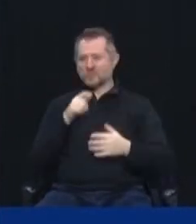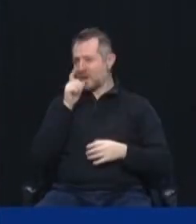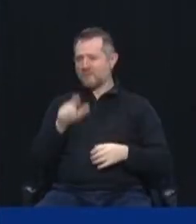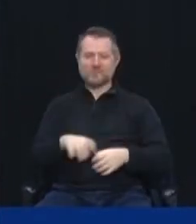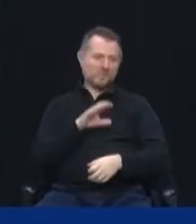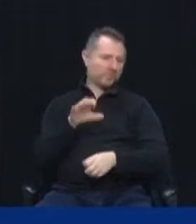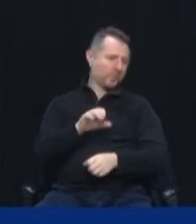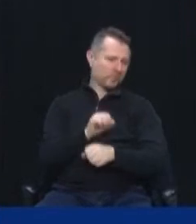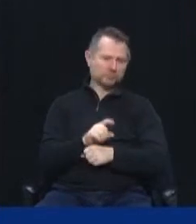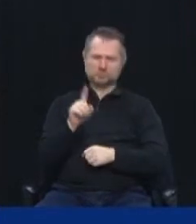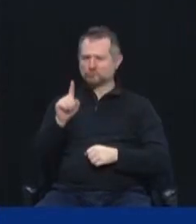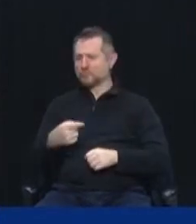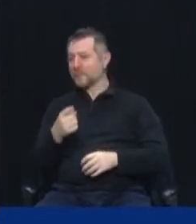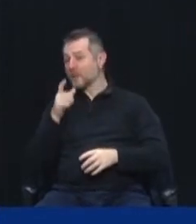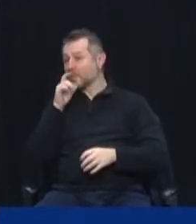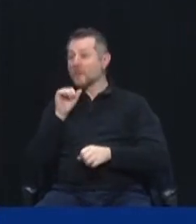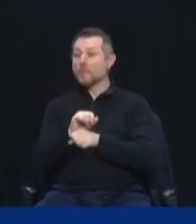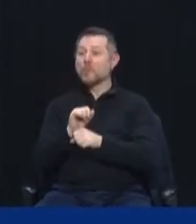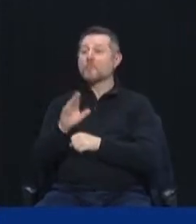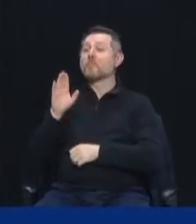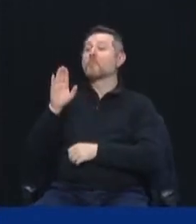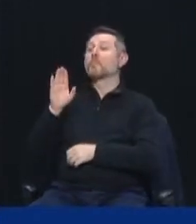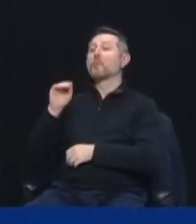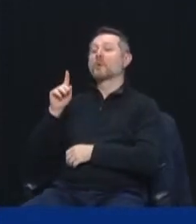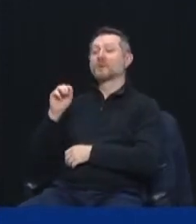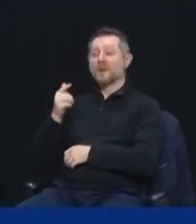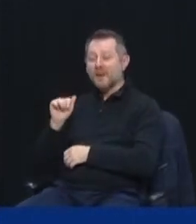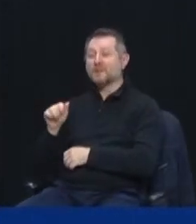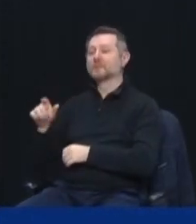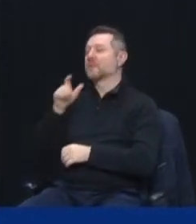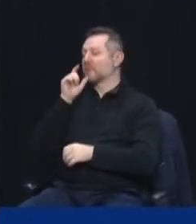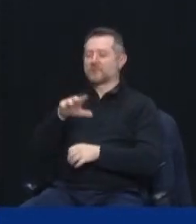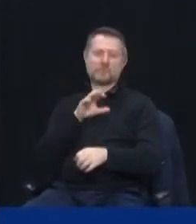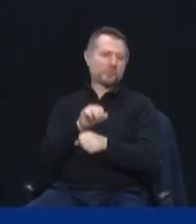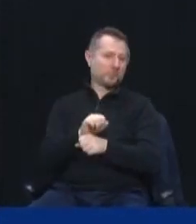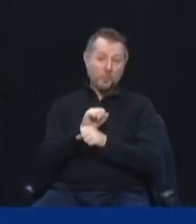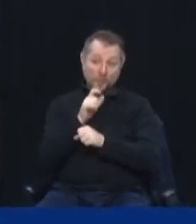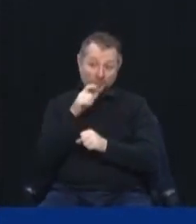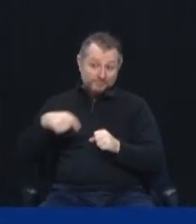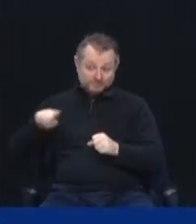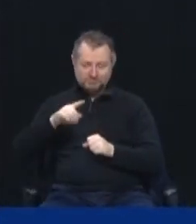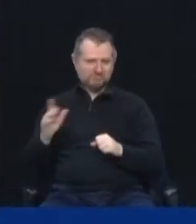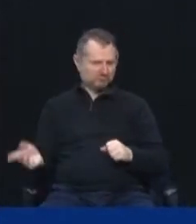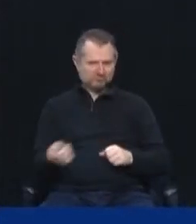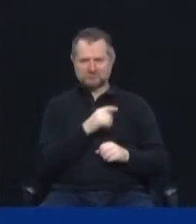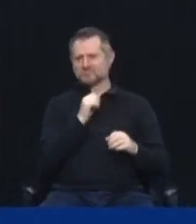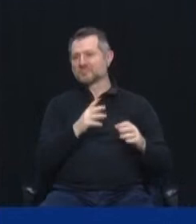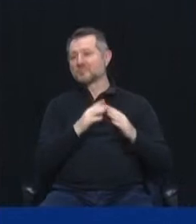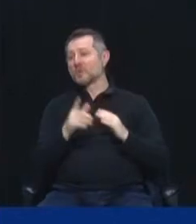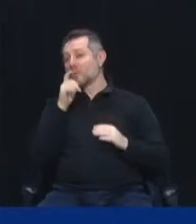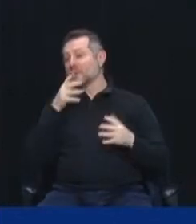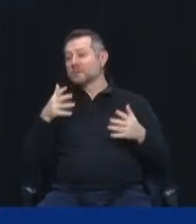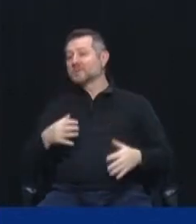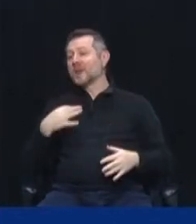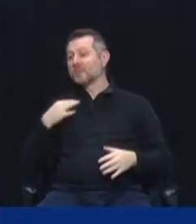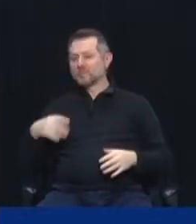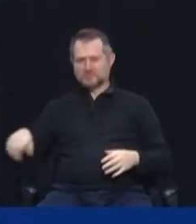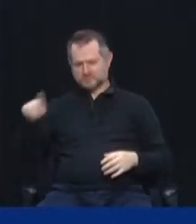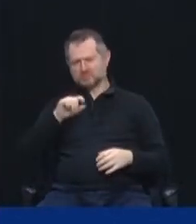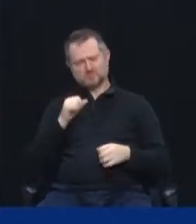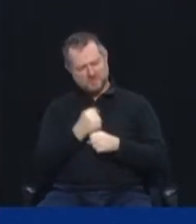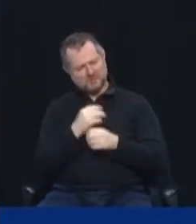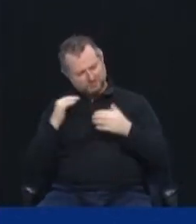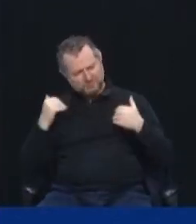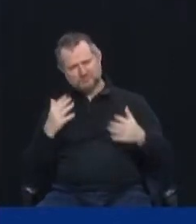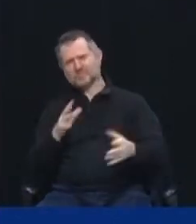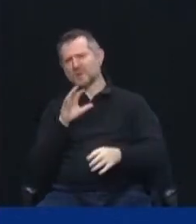bodegas and grocery workers. Anyone who's eligible should get an appointment and get the shot. It's the only